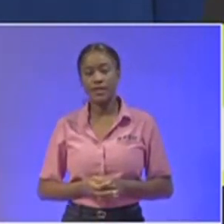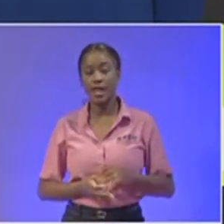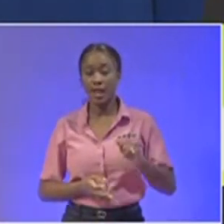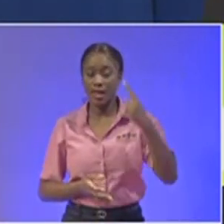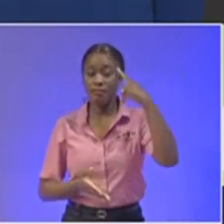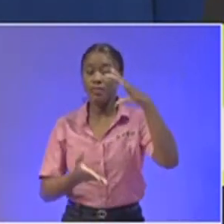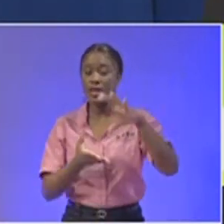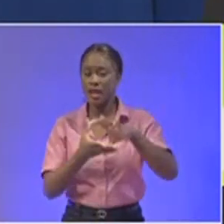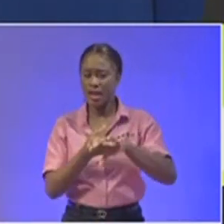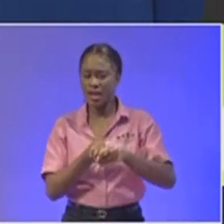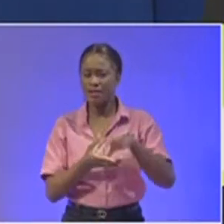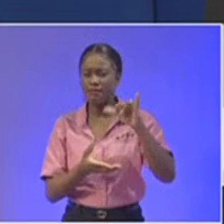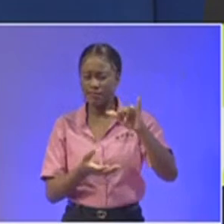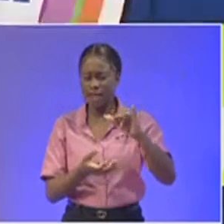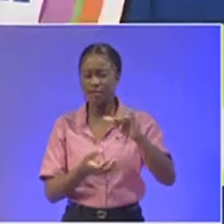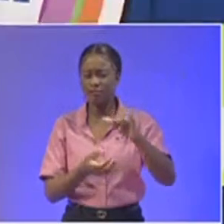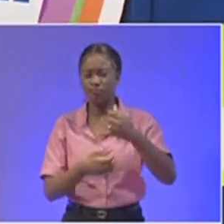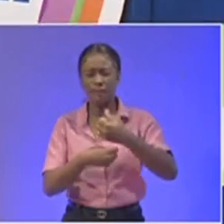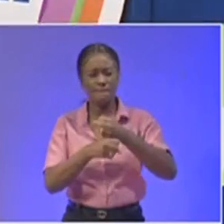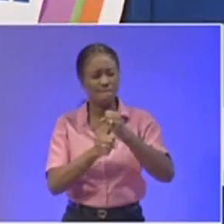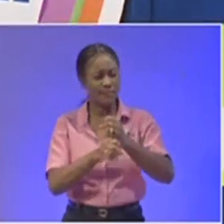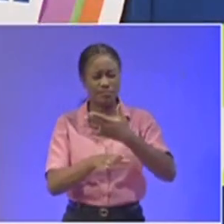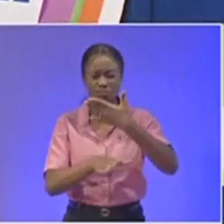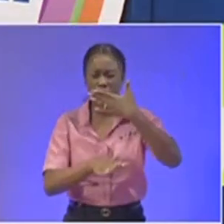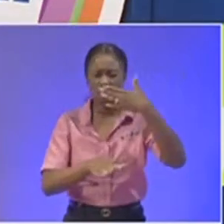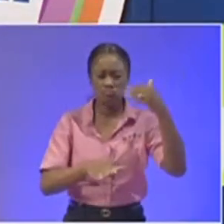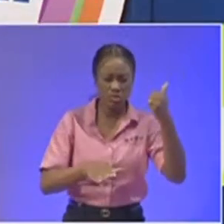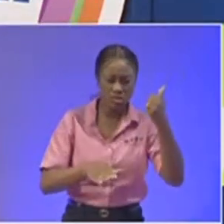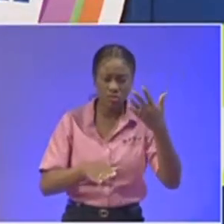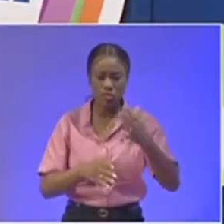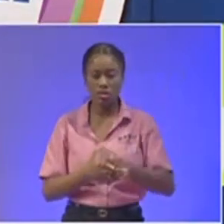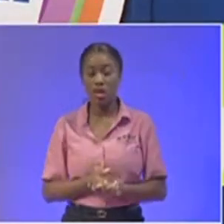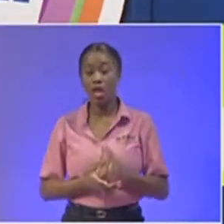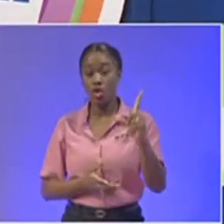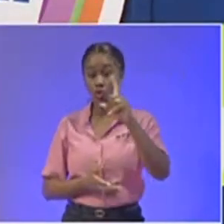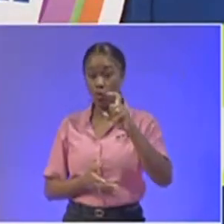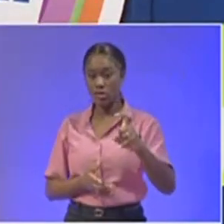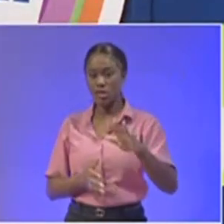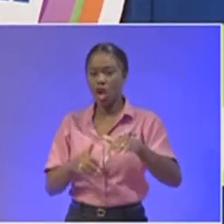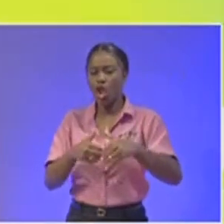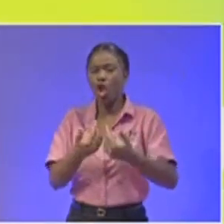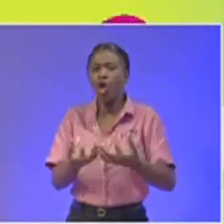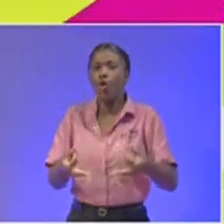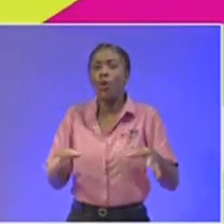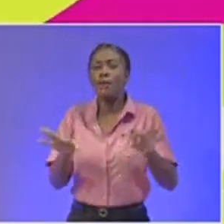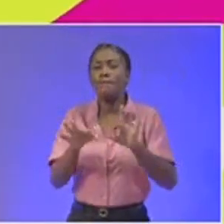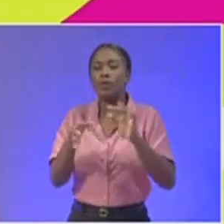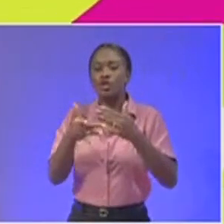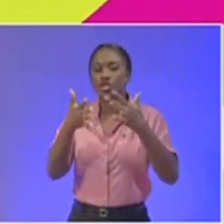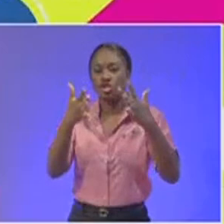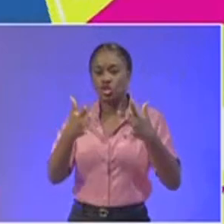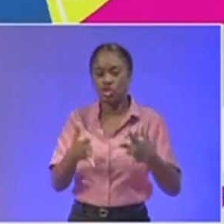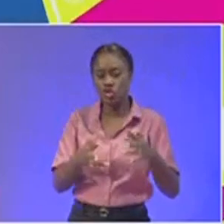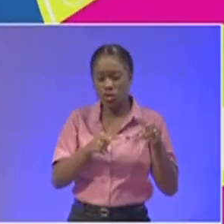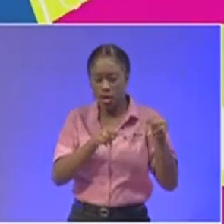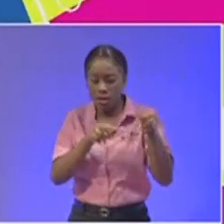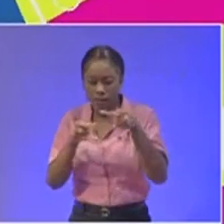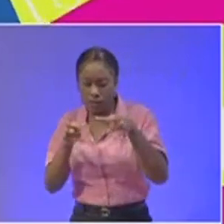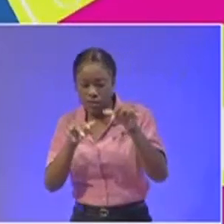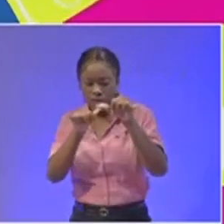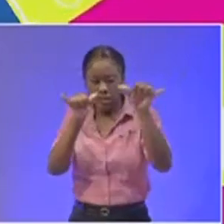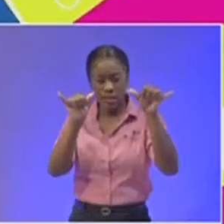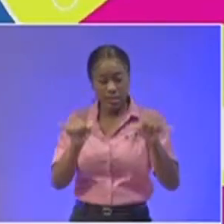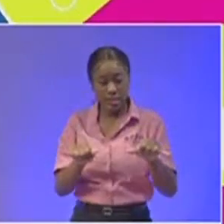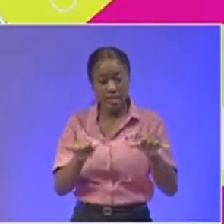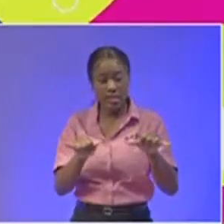I believe that makes the world of difference. The world of difference. And we have a question: how important is a student monitoring system to